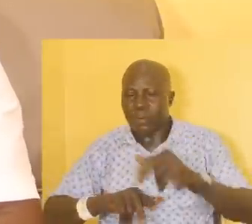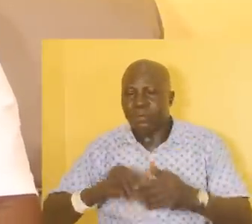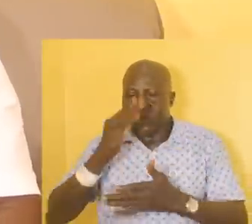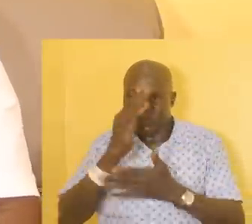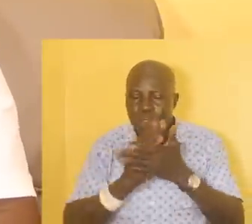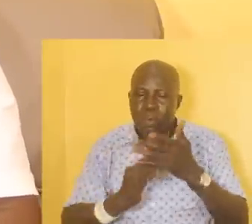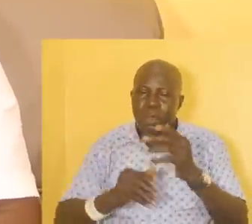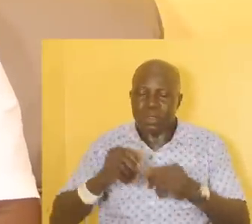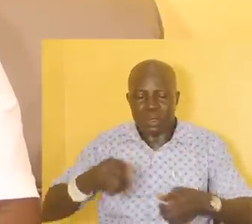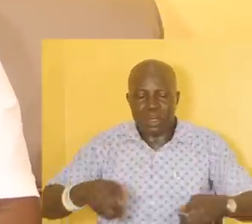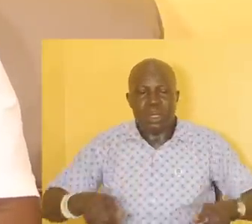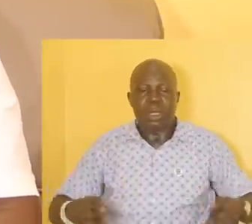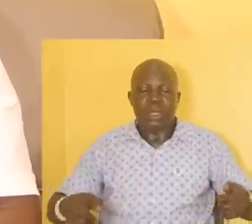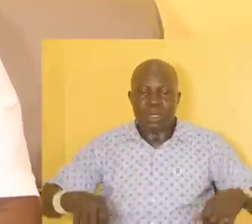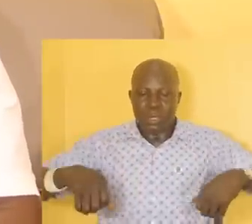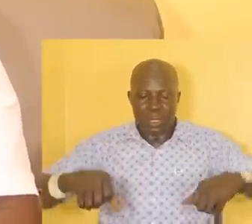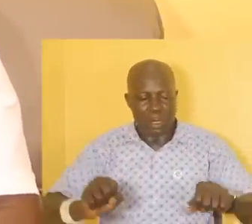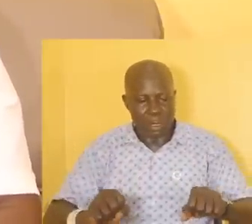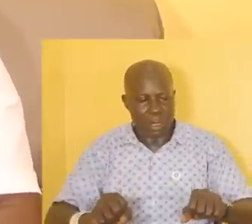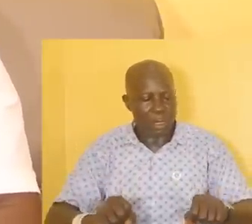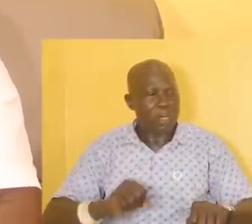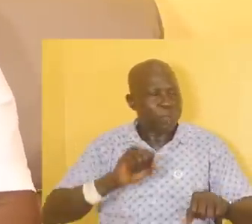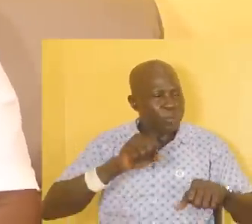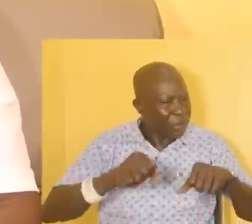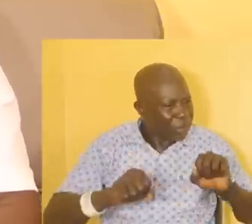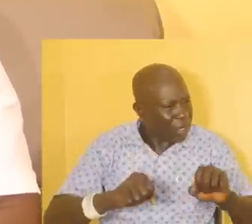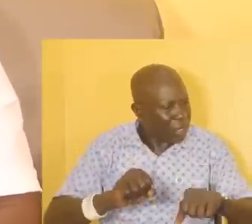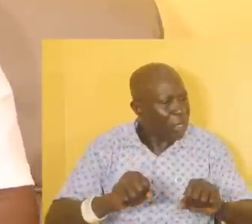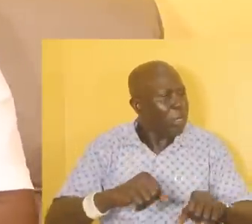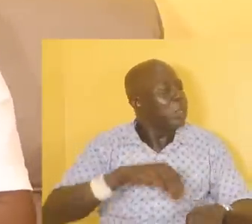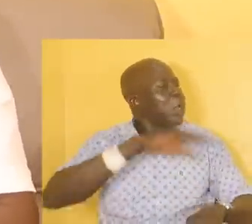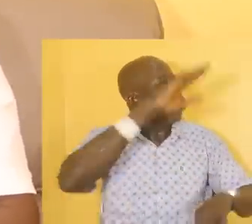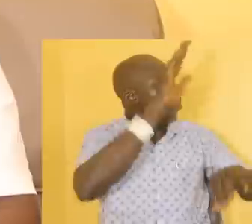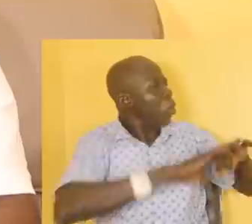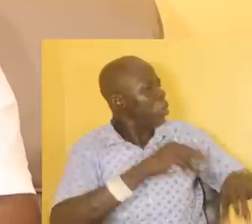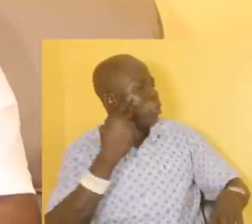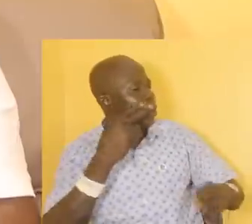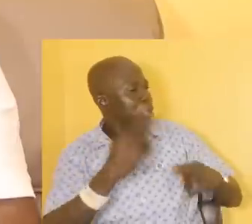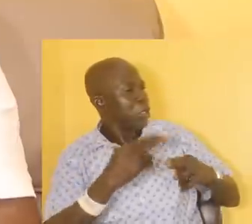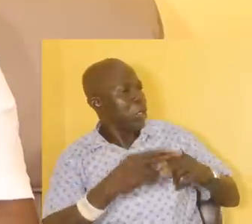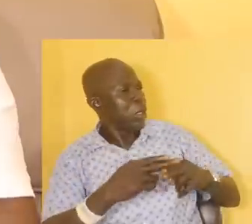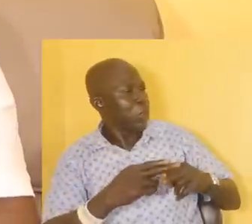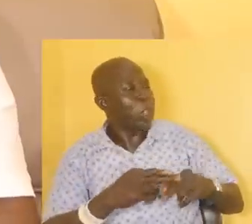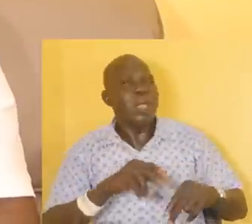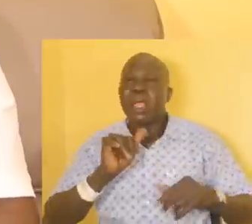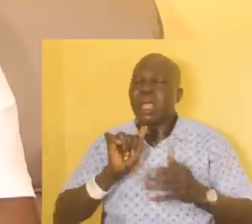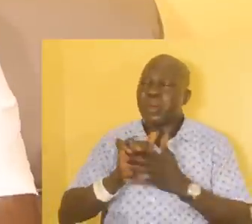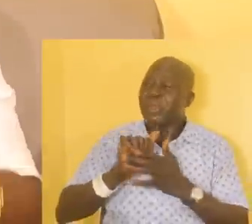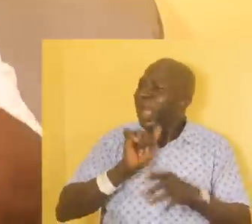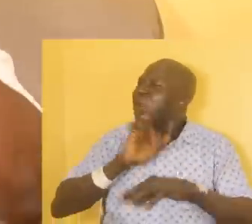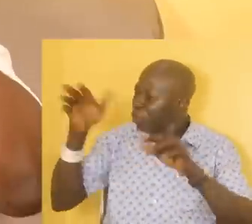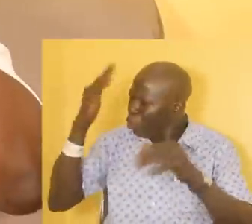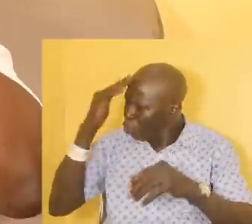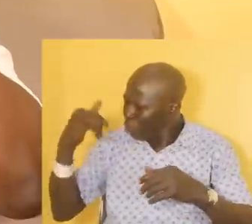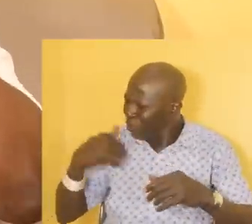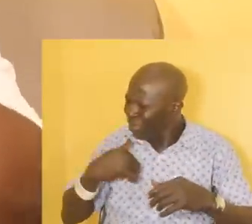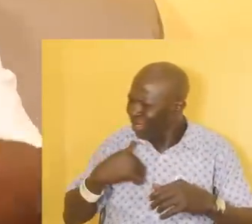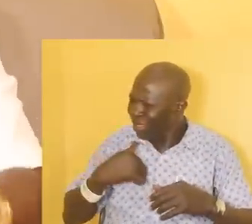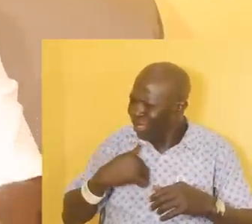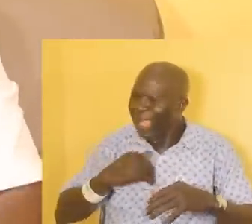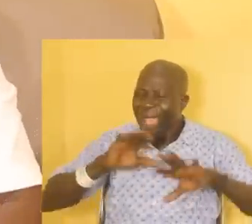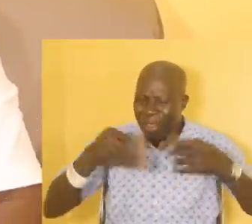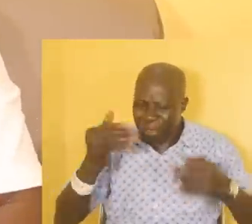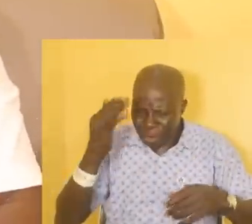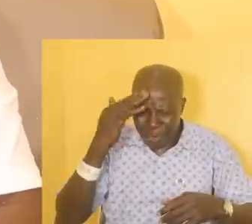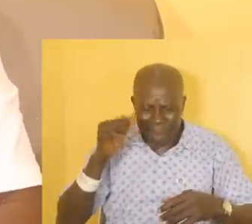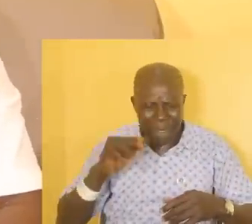kan ti rí inú mọ́. And somebody just saw her in tricycle. Ó kàn dárúkọ ní. And mention her name. Ẹ tó dárúkọ wọn gbọ́dọ̀ ti jẹ. The person that no come and hear how